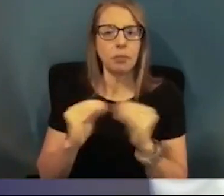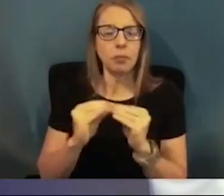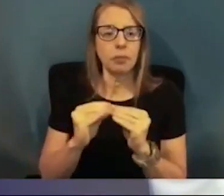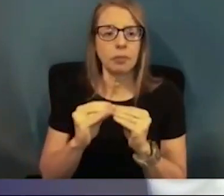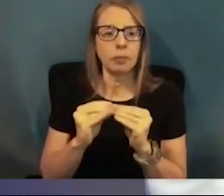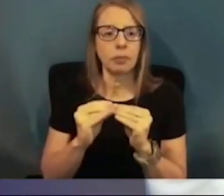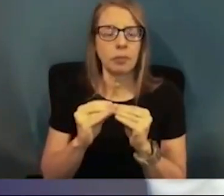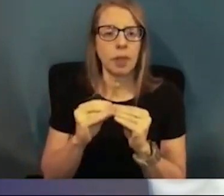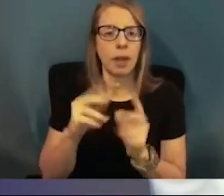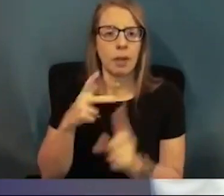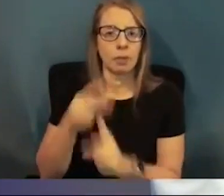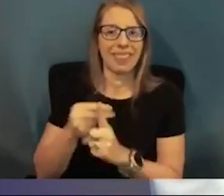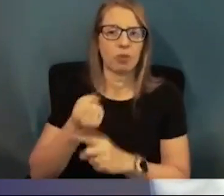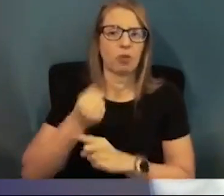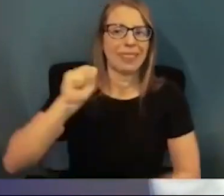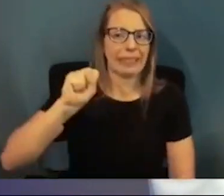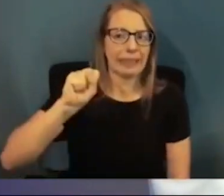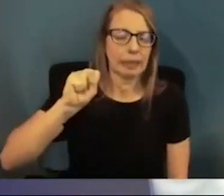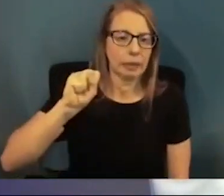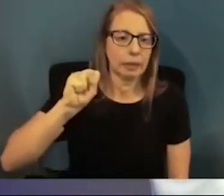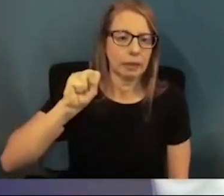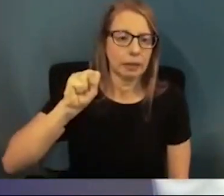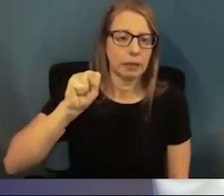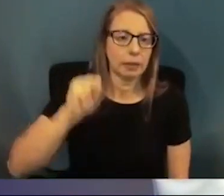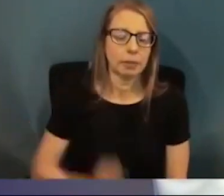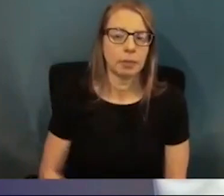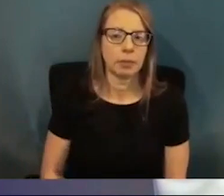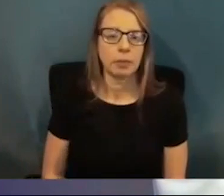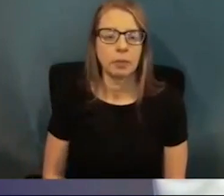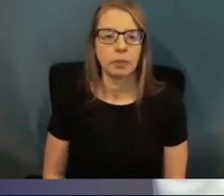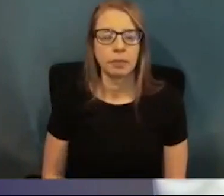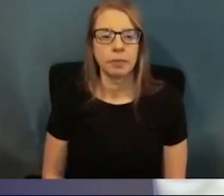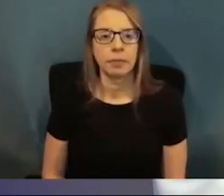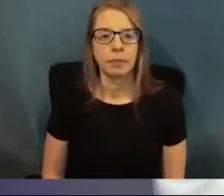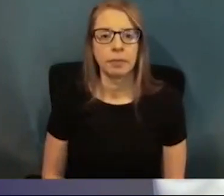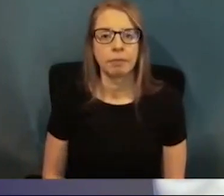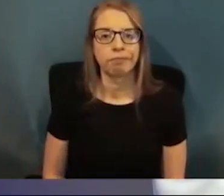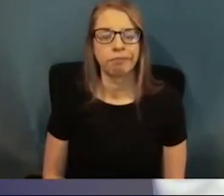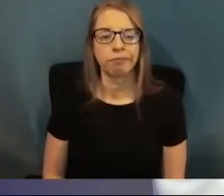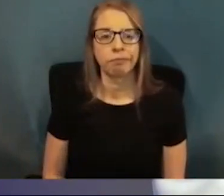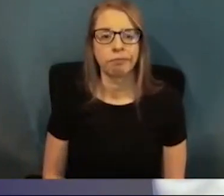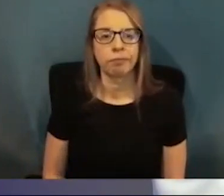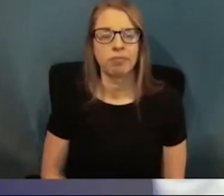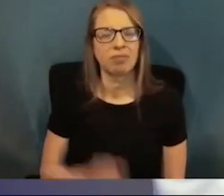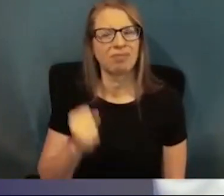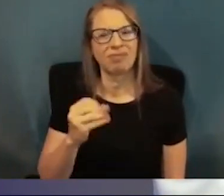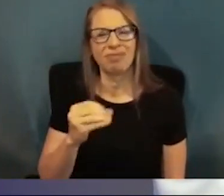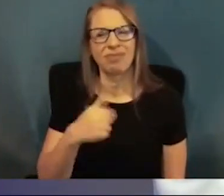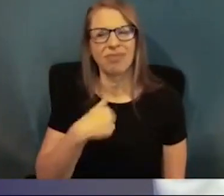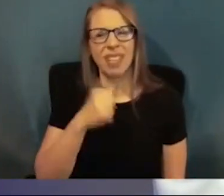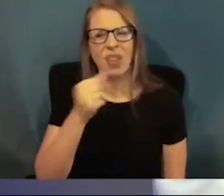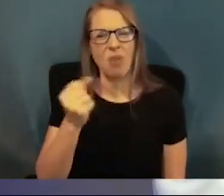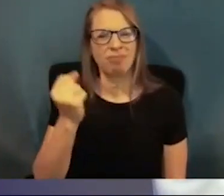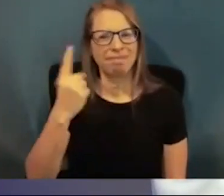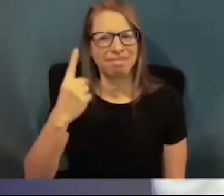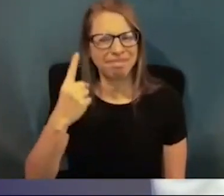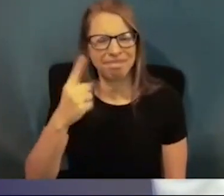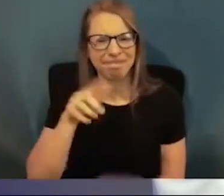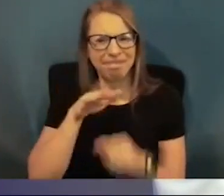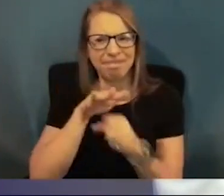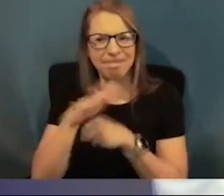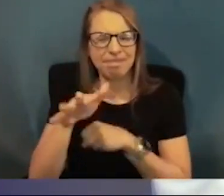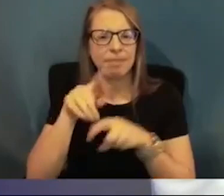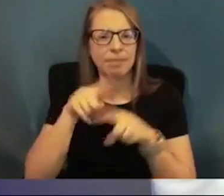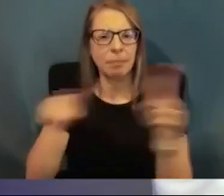vaccine resistance. And so I don't quite understand it, but it has surprised